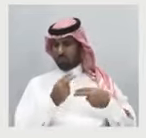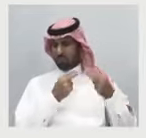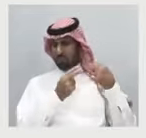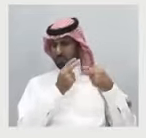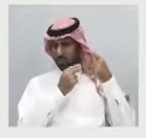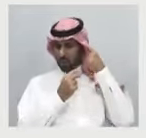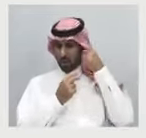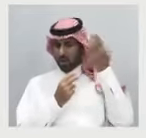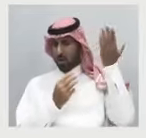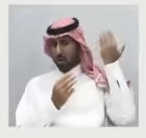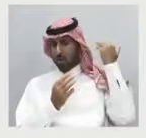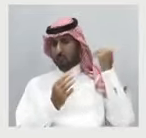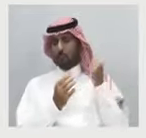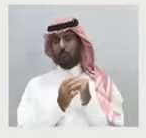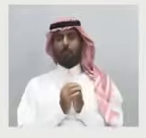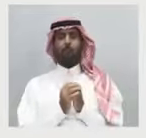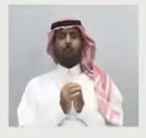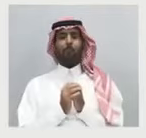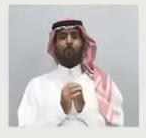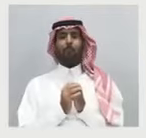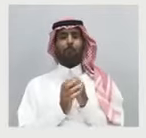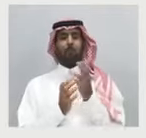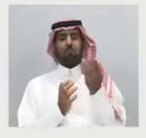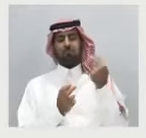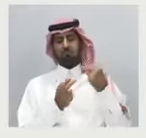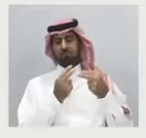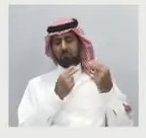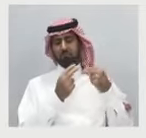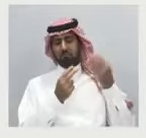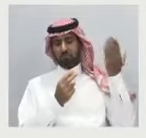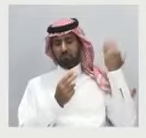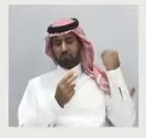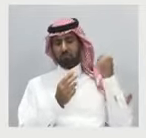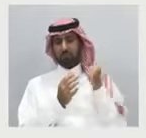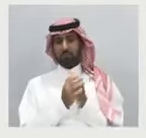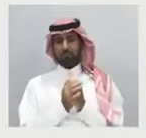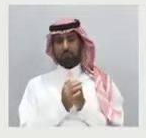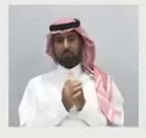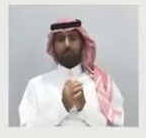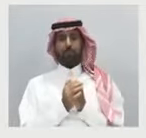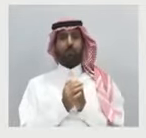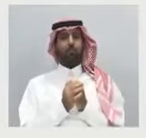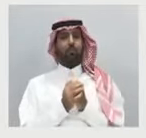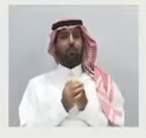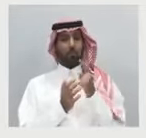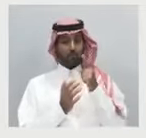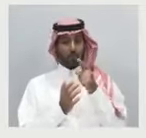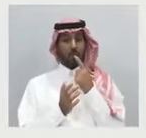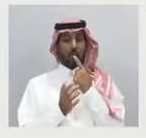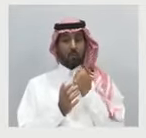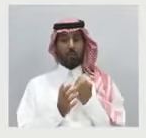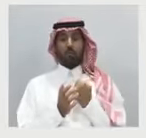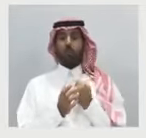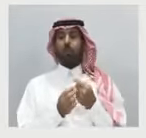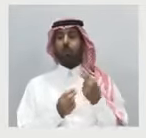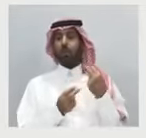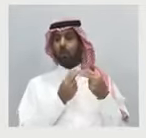are archaeological, ancient, very, very old. Okay? If you like history, you would be